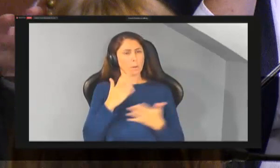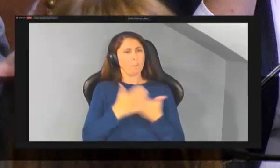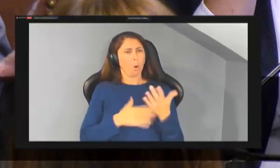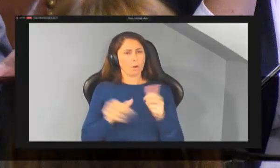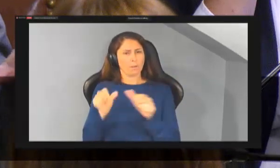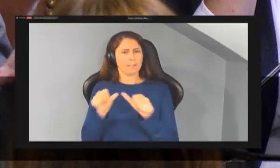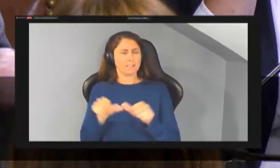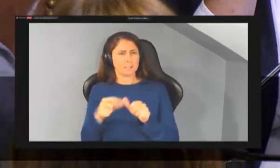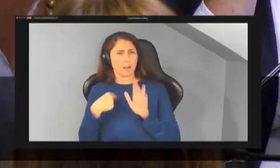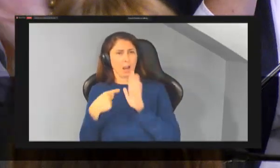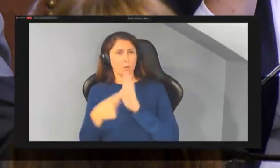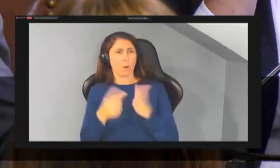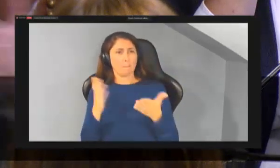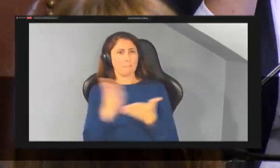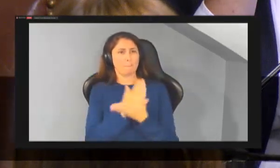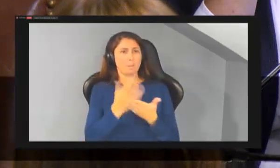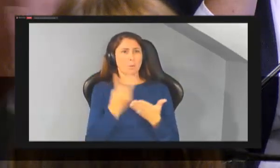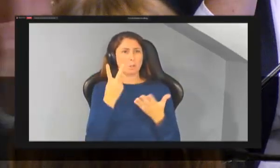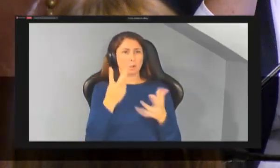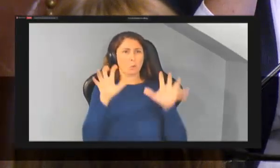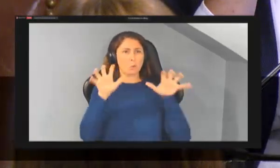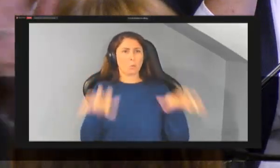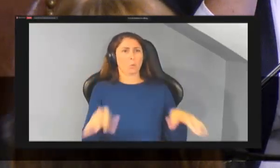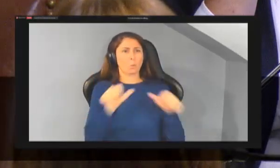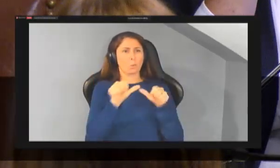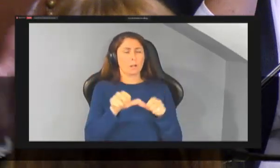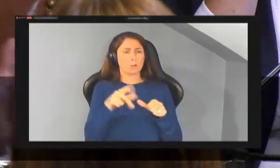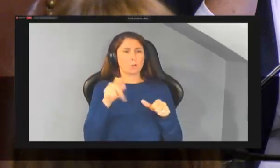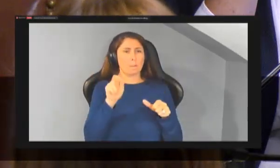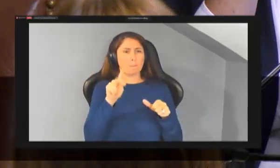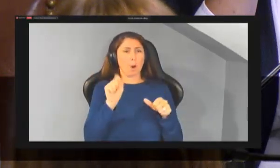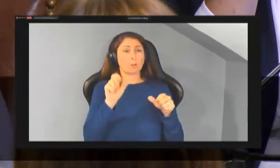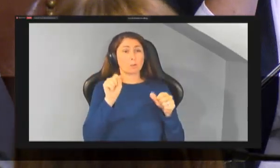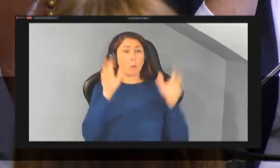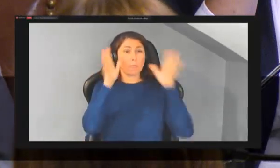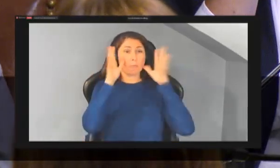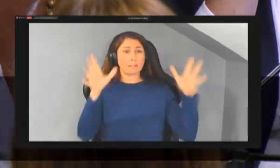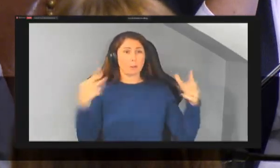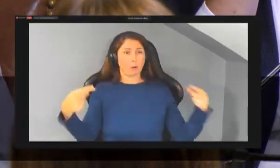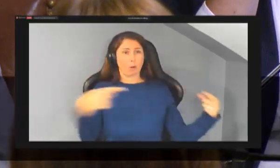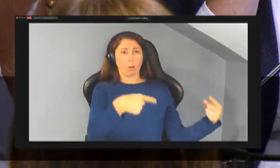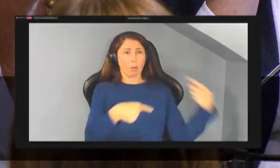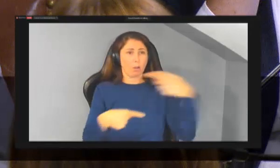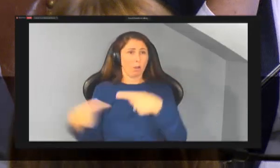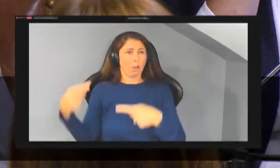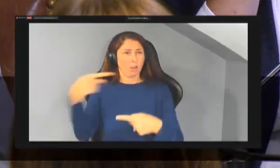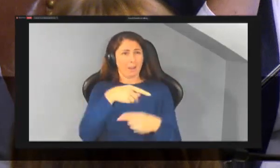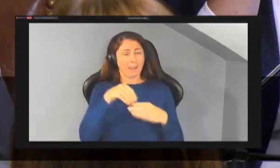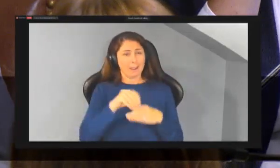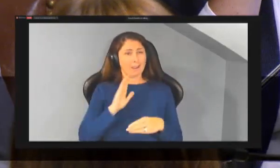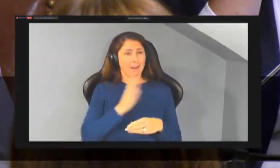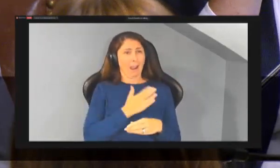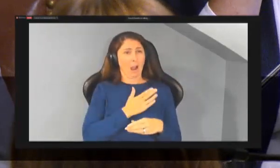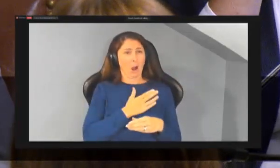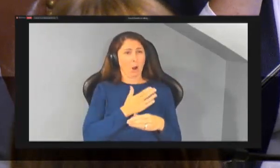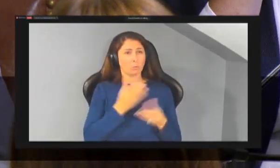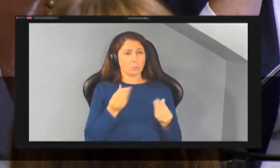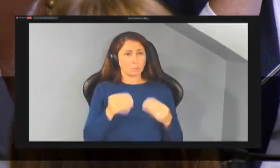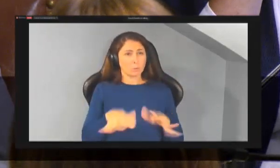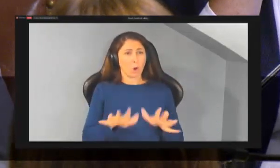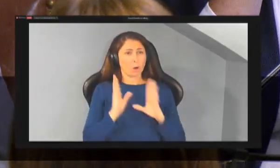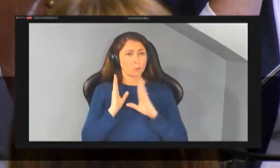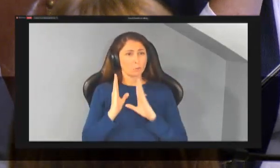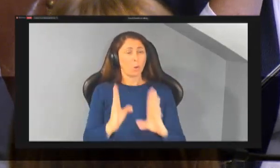is between two regional parks, so the deer are constantly crossing and on our roads and in our yards, and I too fear